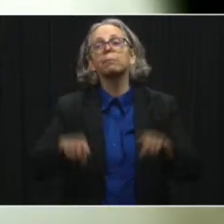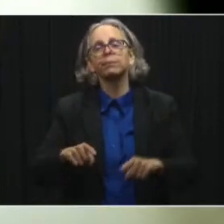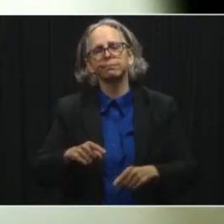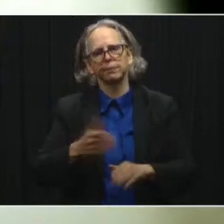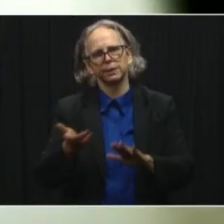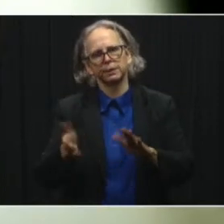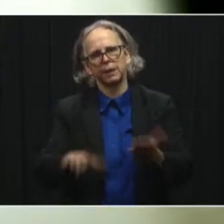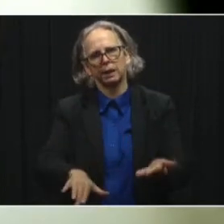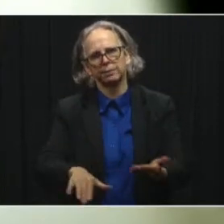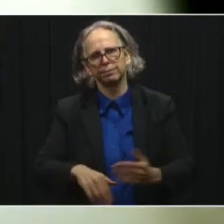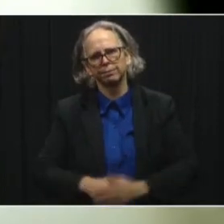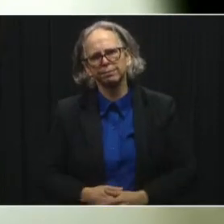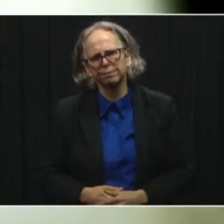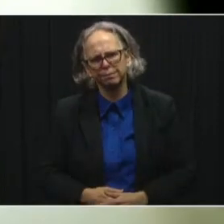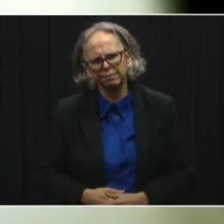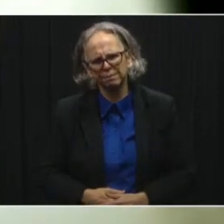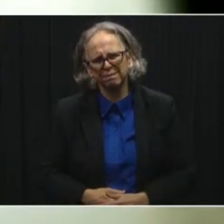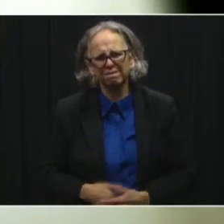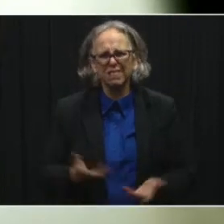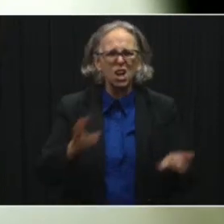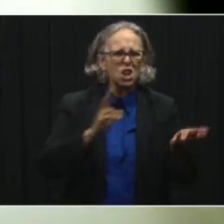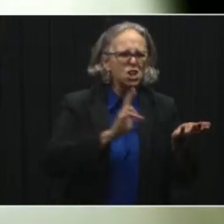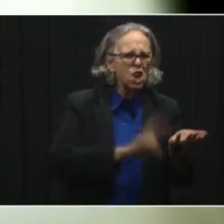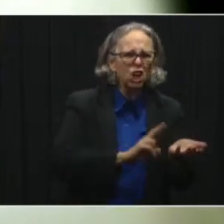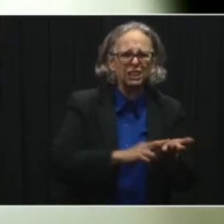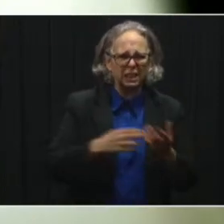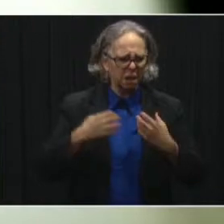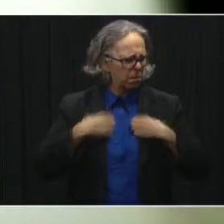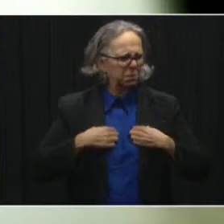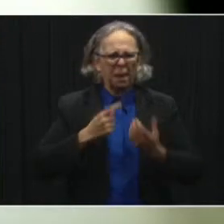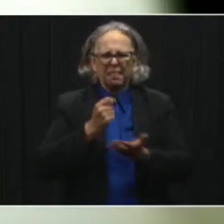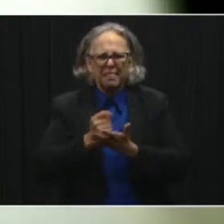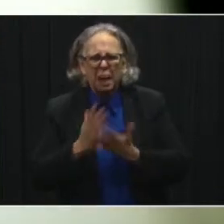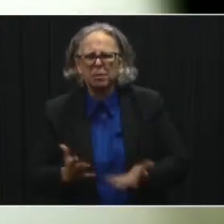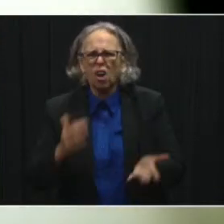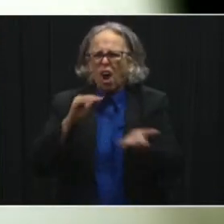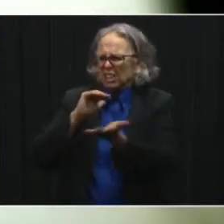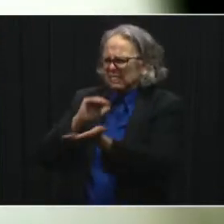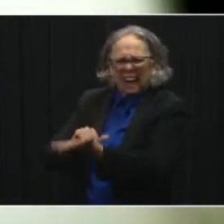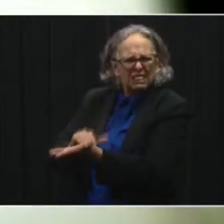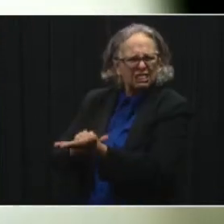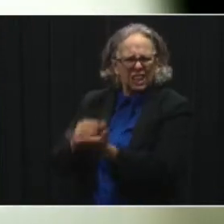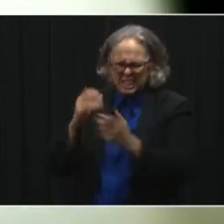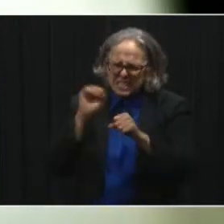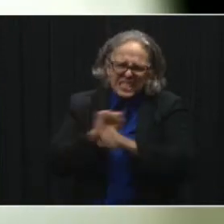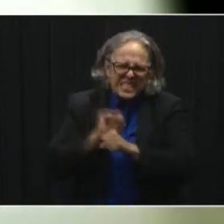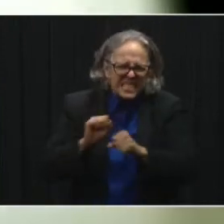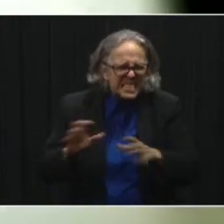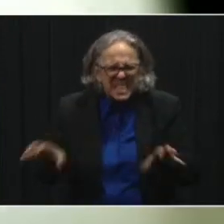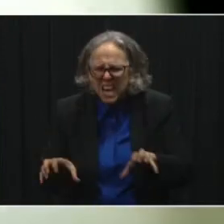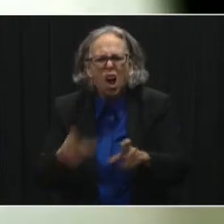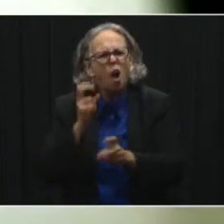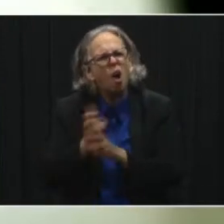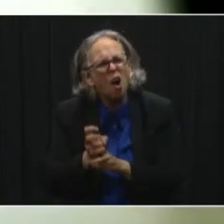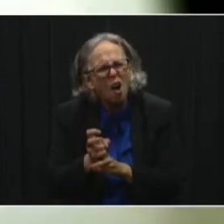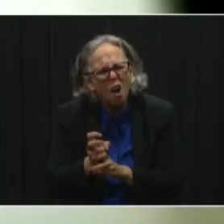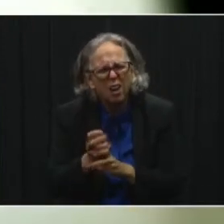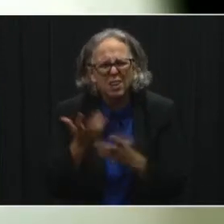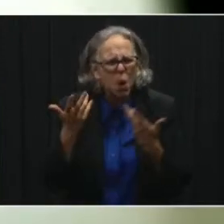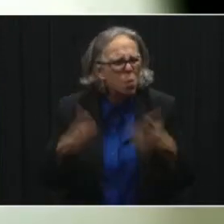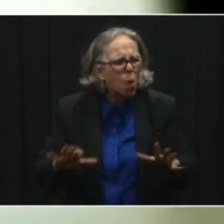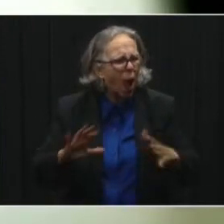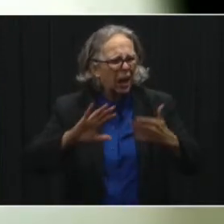doctors, everyone, we're continuing to work hard for the people in our community, but we're tired. We do not want to see another patient die from